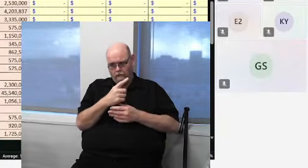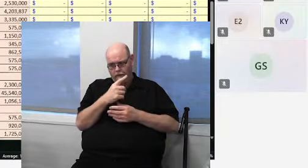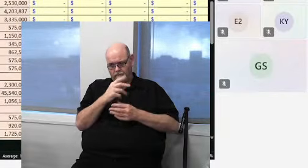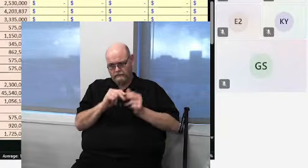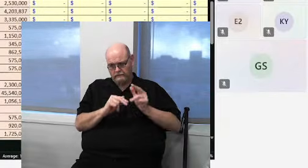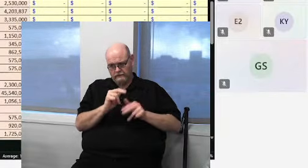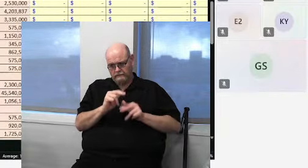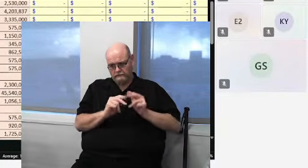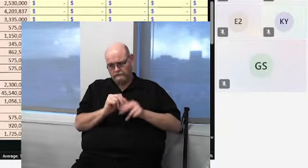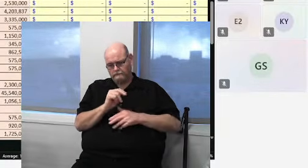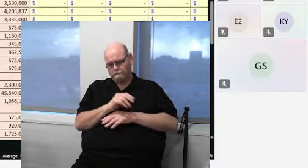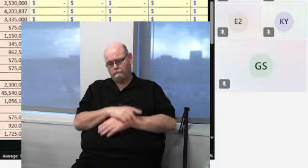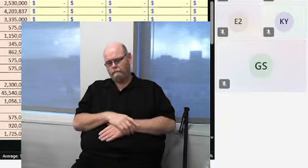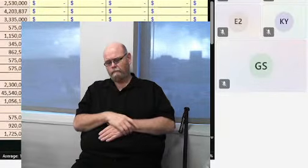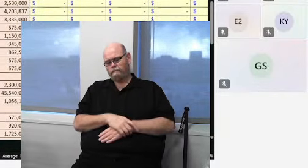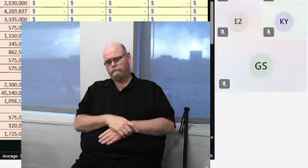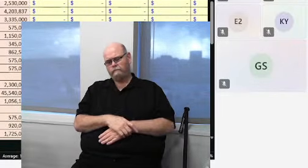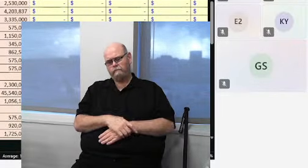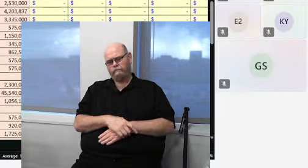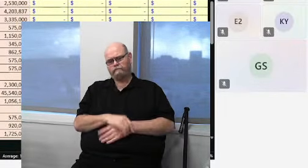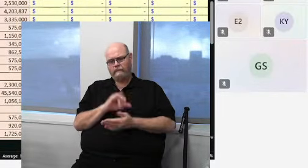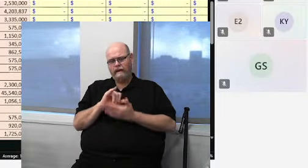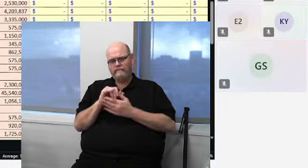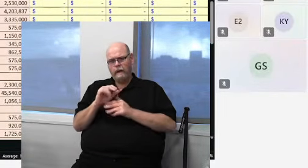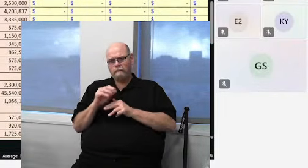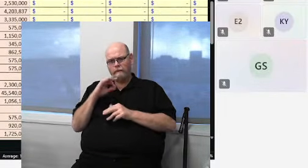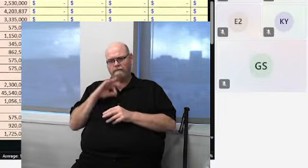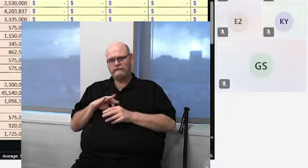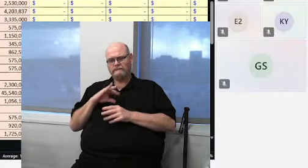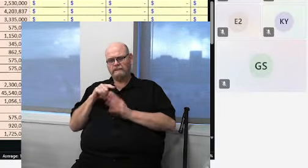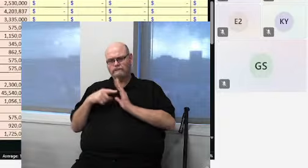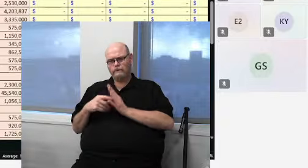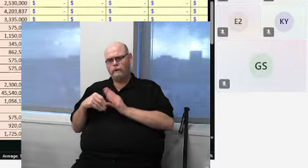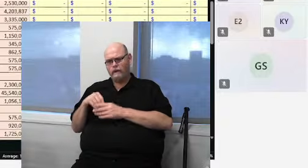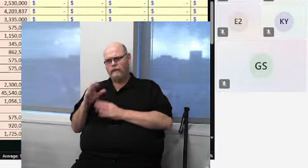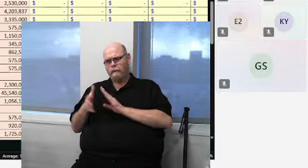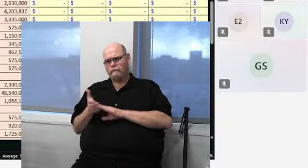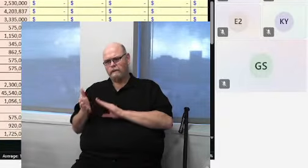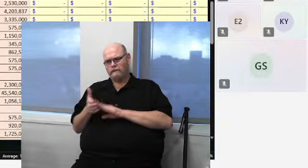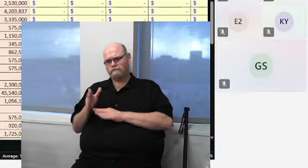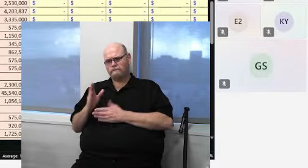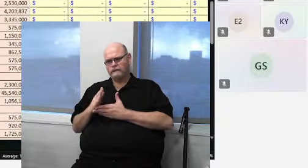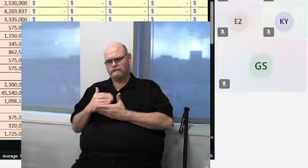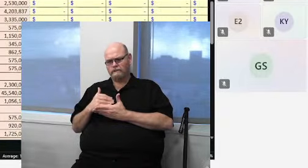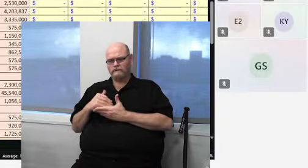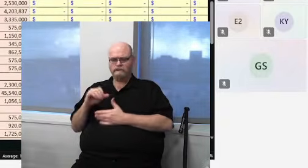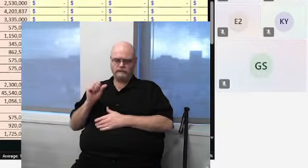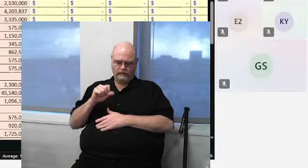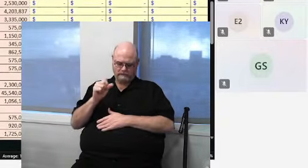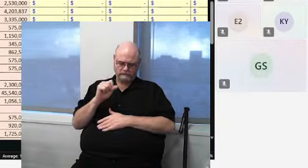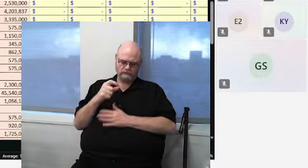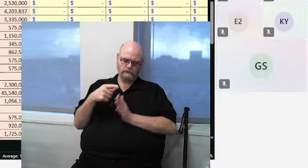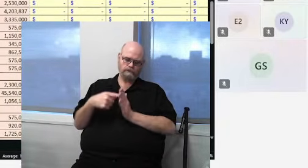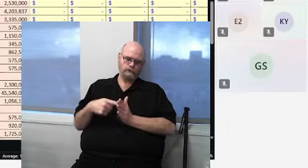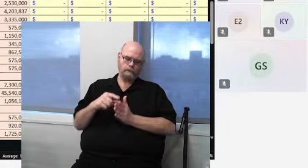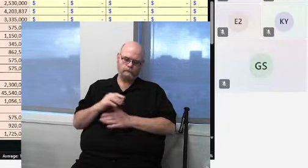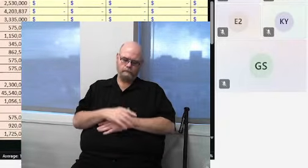into that one facility. And those benefits are reflected in your operating budget? Yes, they are.